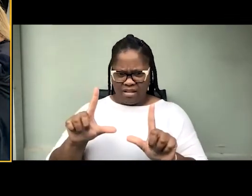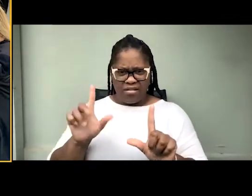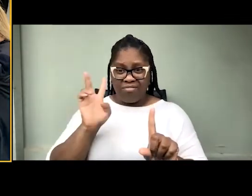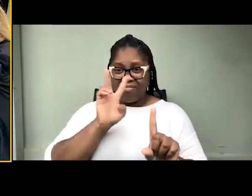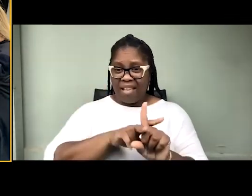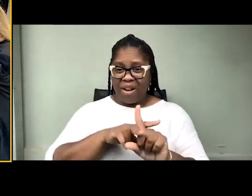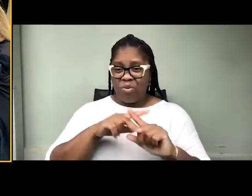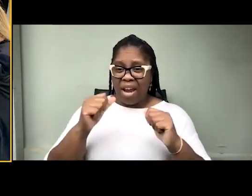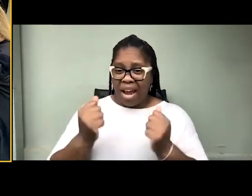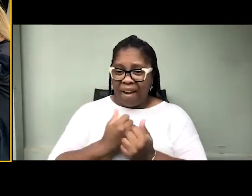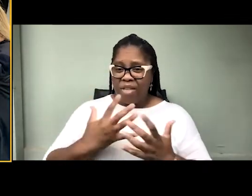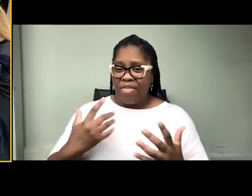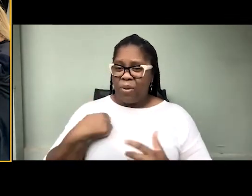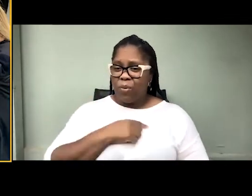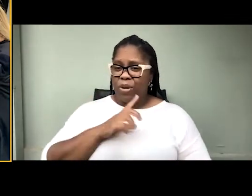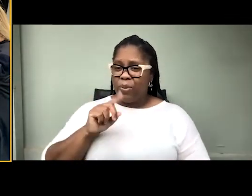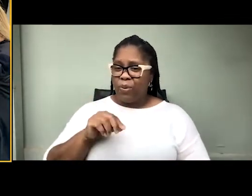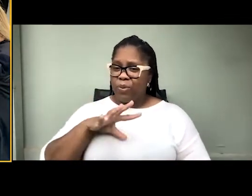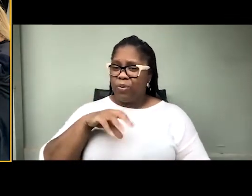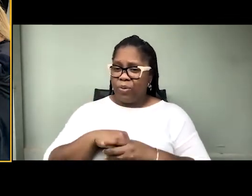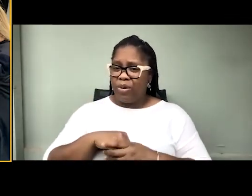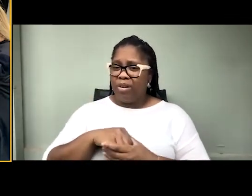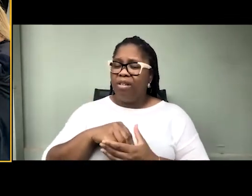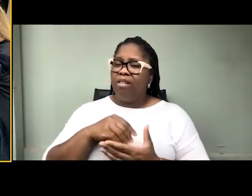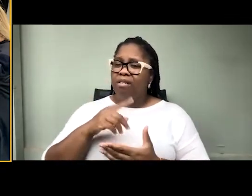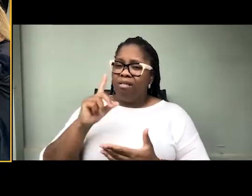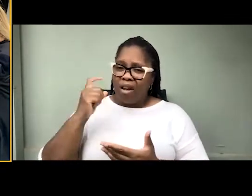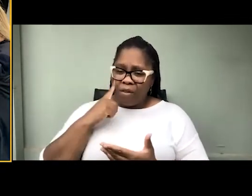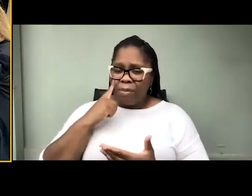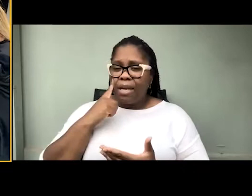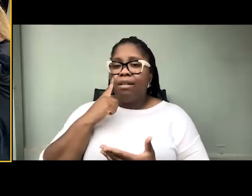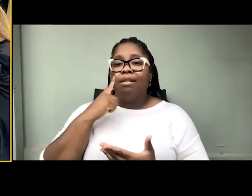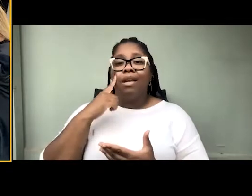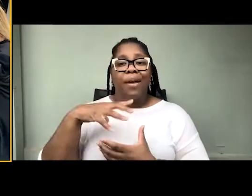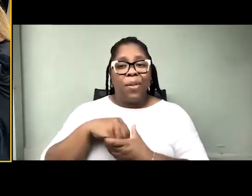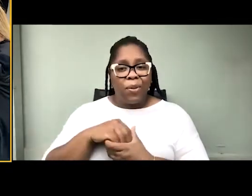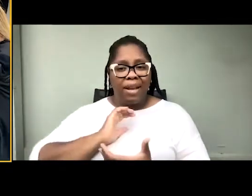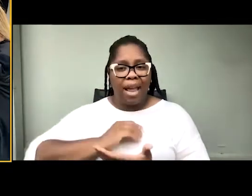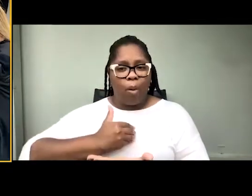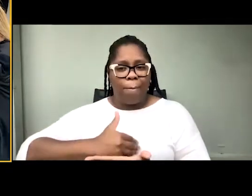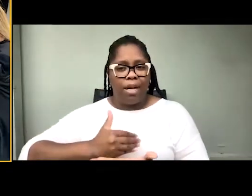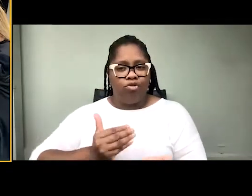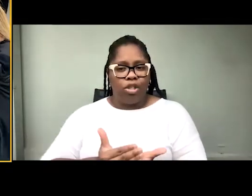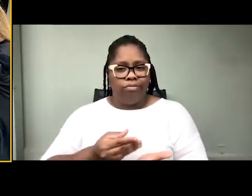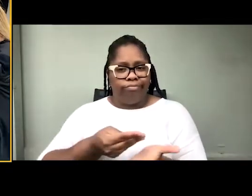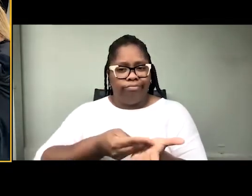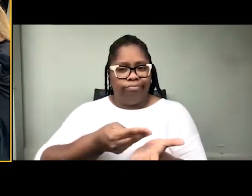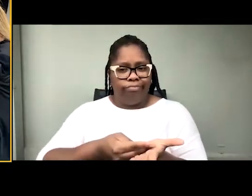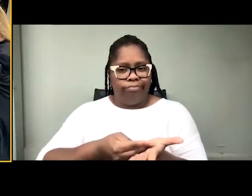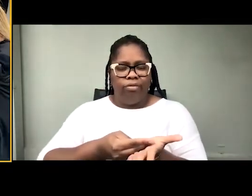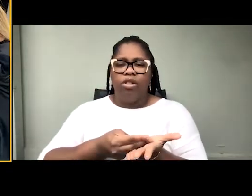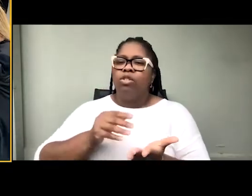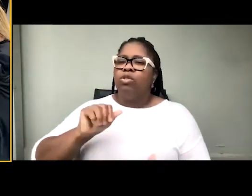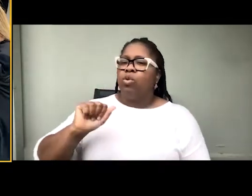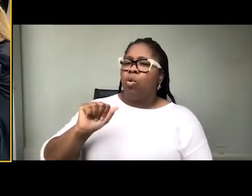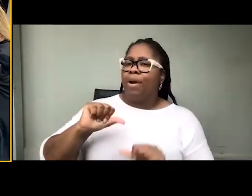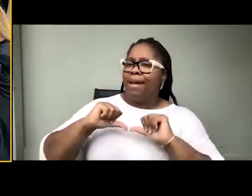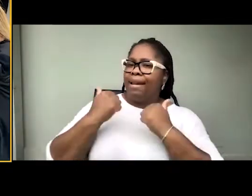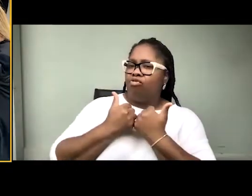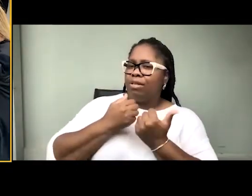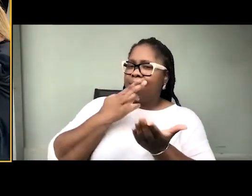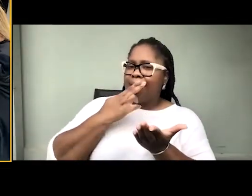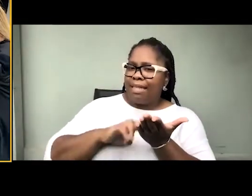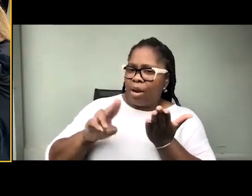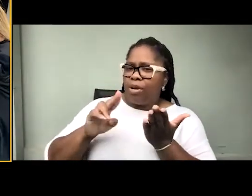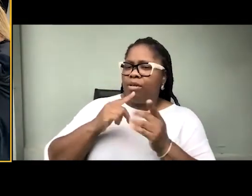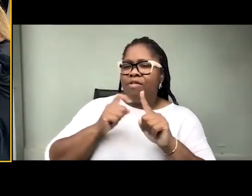in California government, including how we write our budget. So we had the agency secretaries from across the governor's cabinet